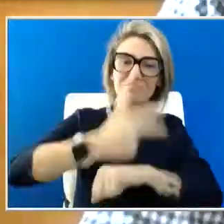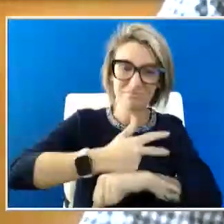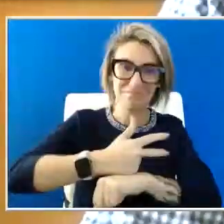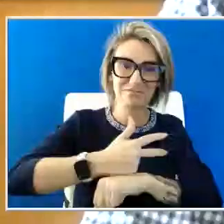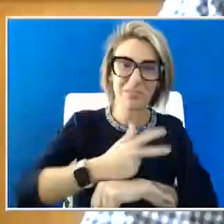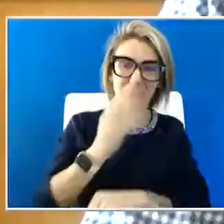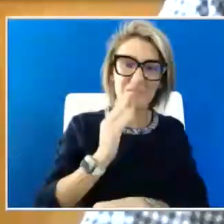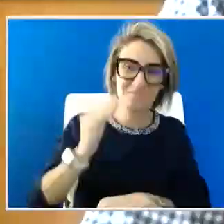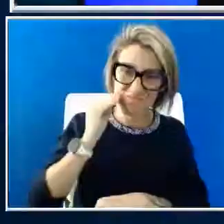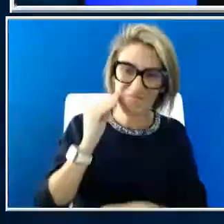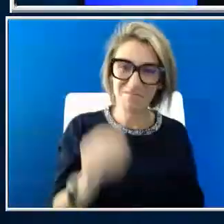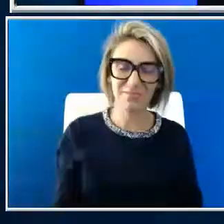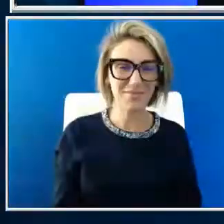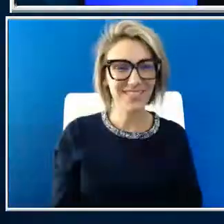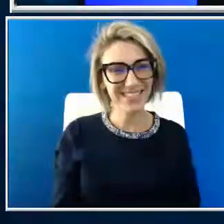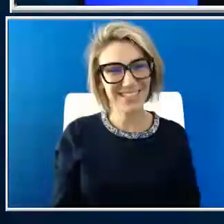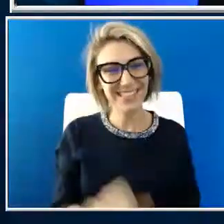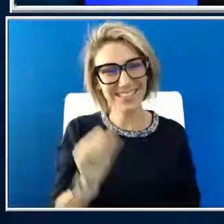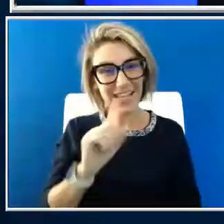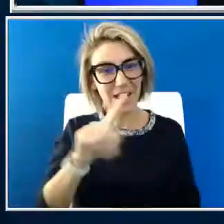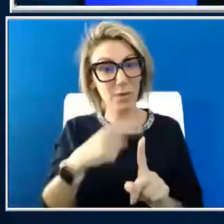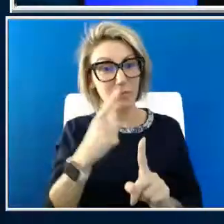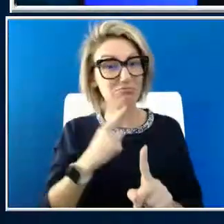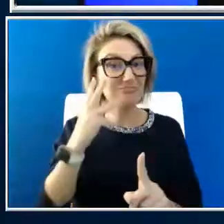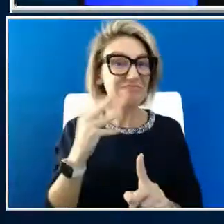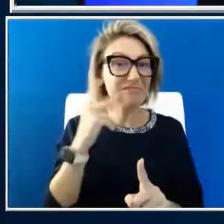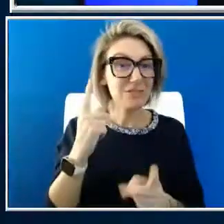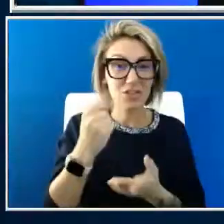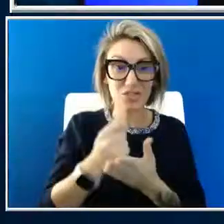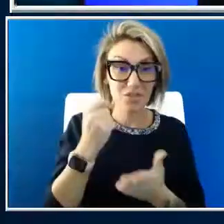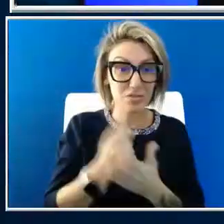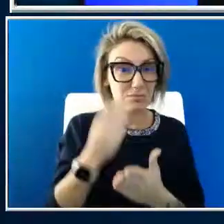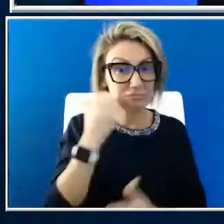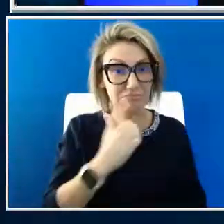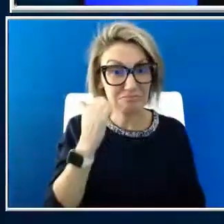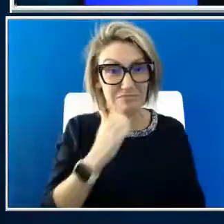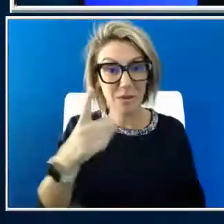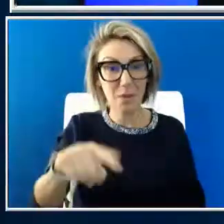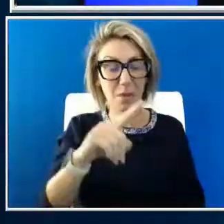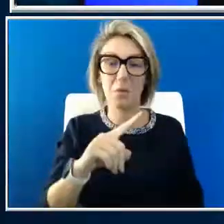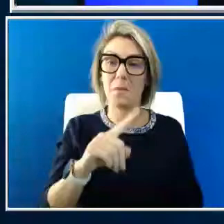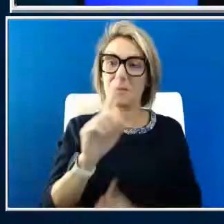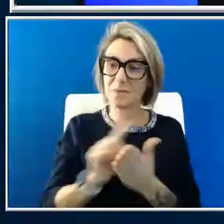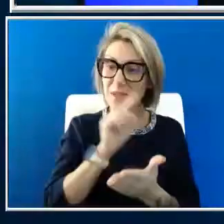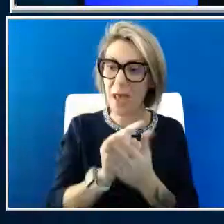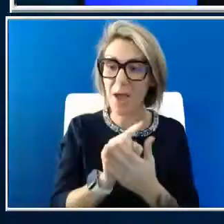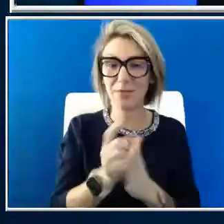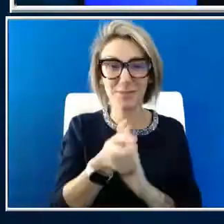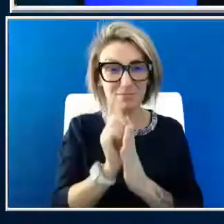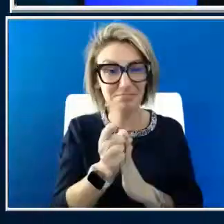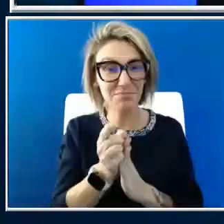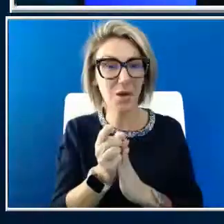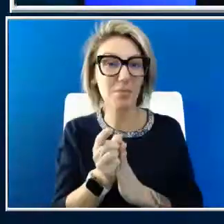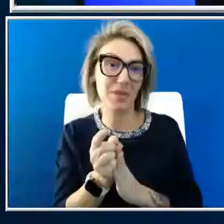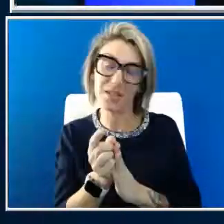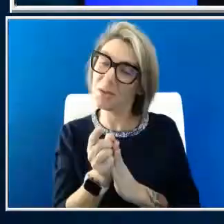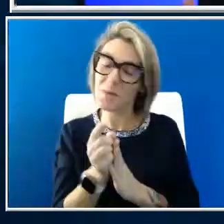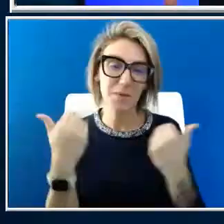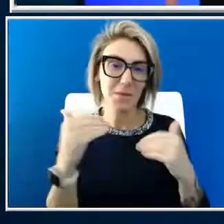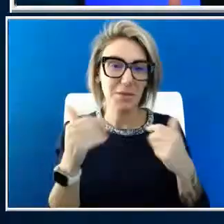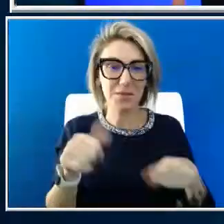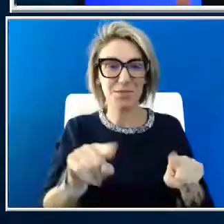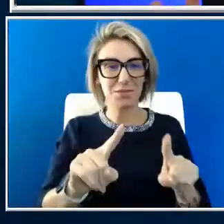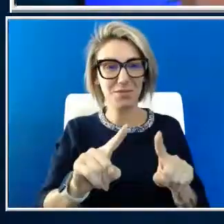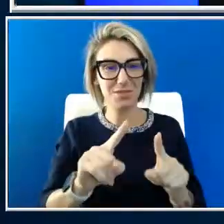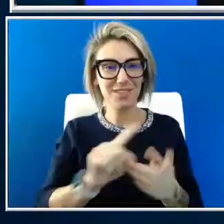at home. Yeah, and when you're going through treatment like that day after day, those hours and those moments count during the week. And we hear that a lot when people meet with